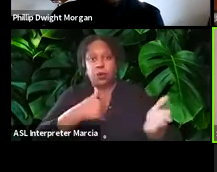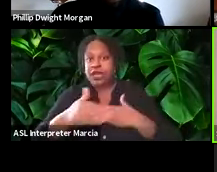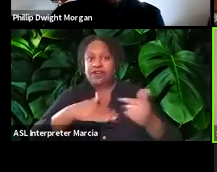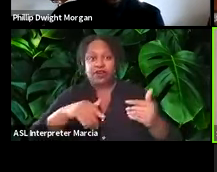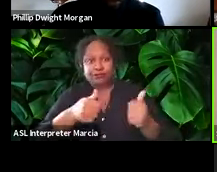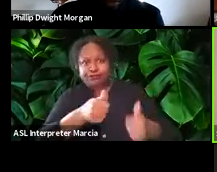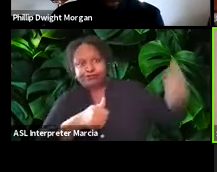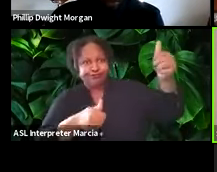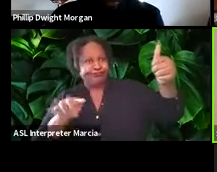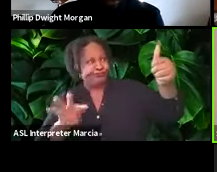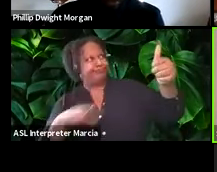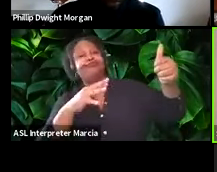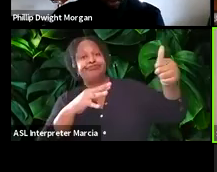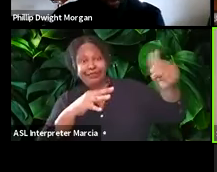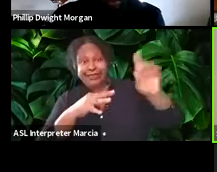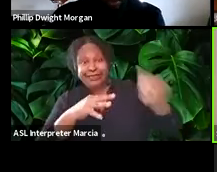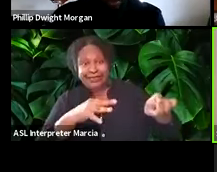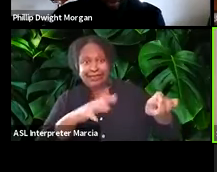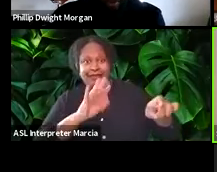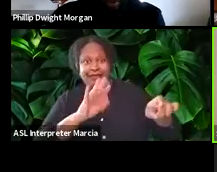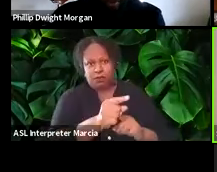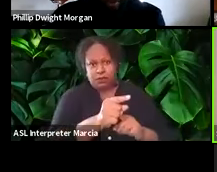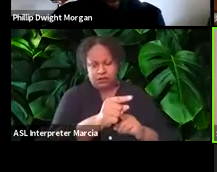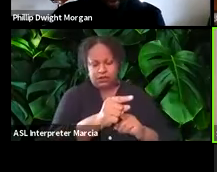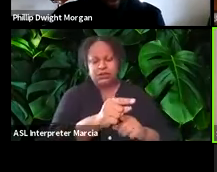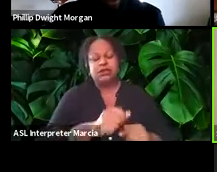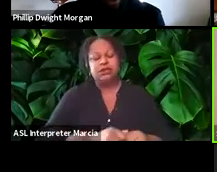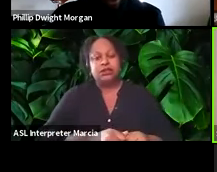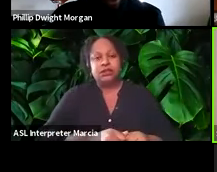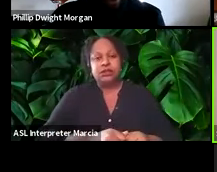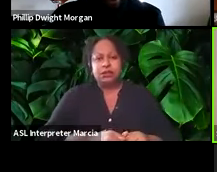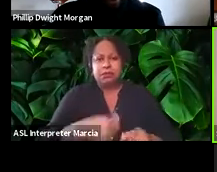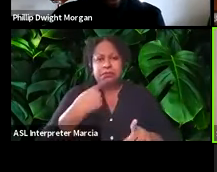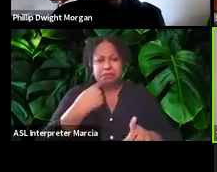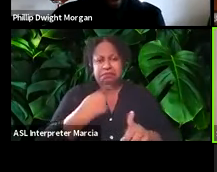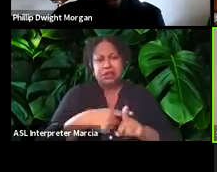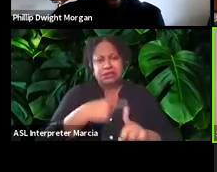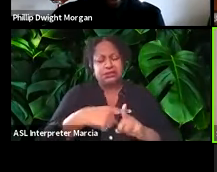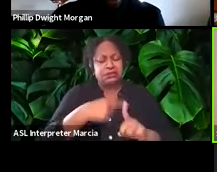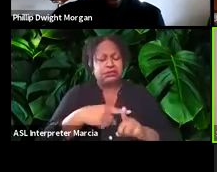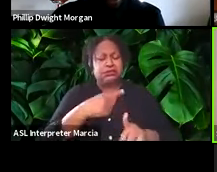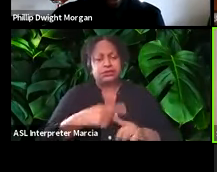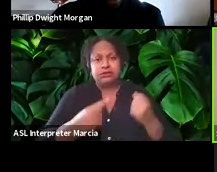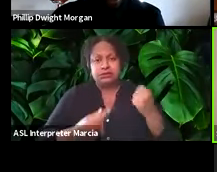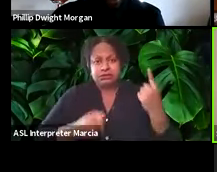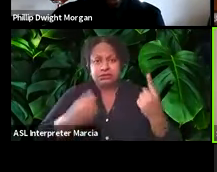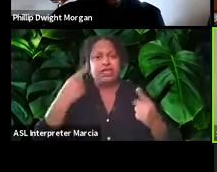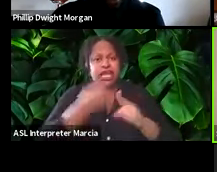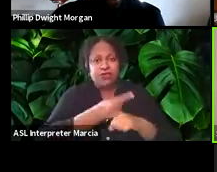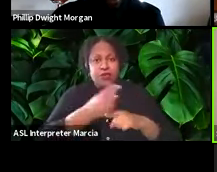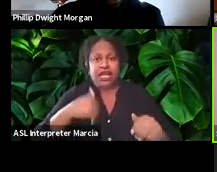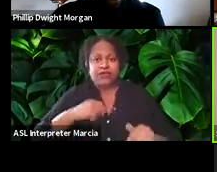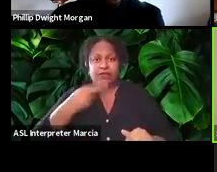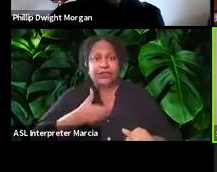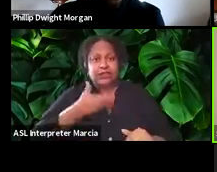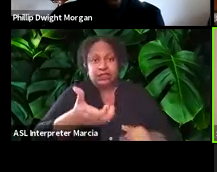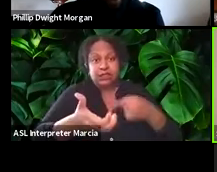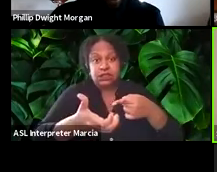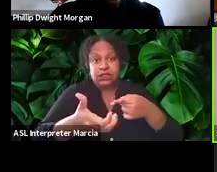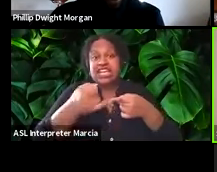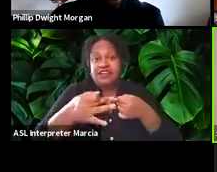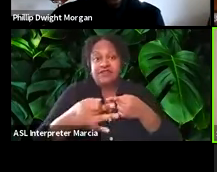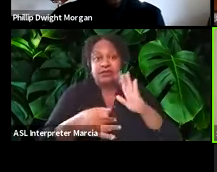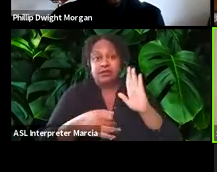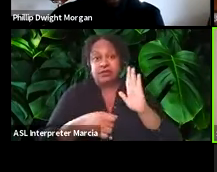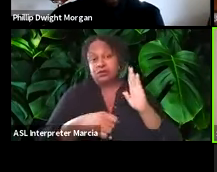needs to look like in the moment. And understanding that everyone has a voice, and whether your voice is silent and